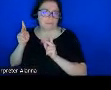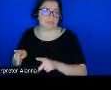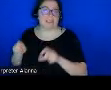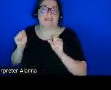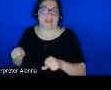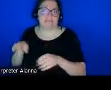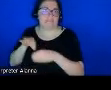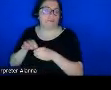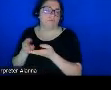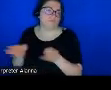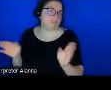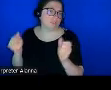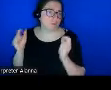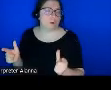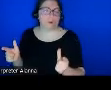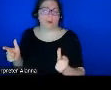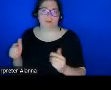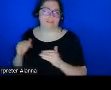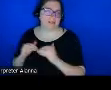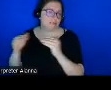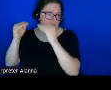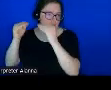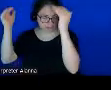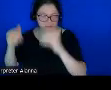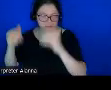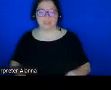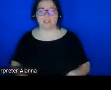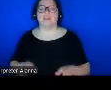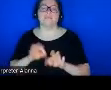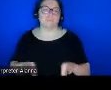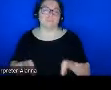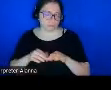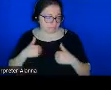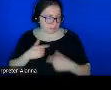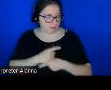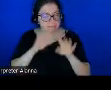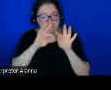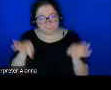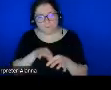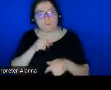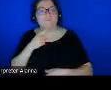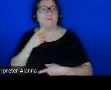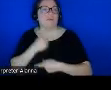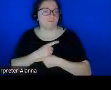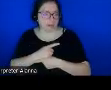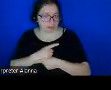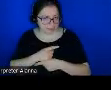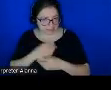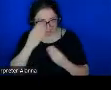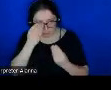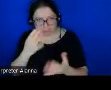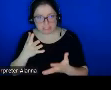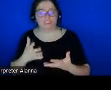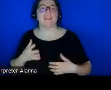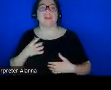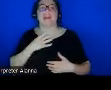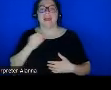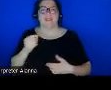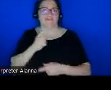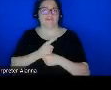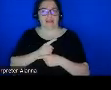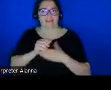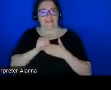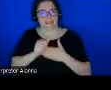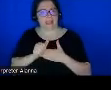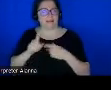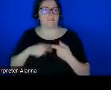we want to make sure they're getting the right form the right voter guide information and the right guidance about what elections they can and cannot participate in